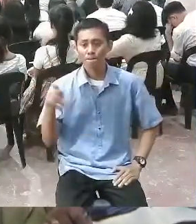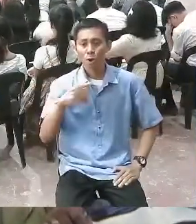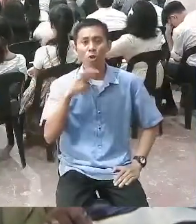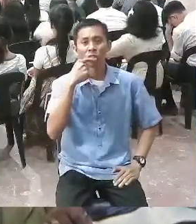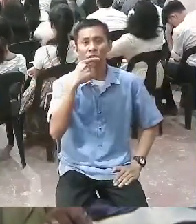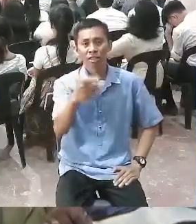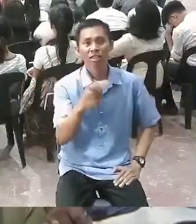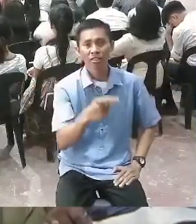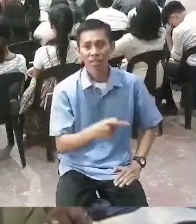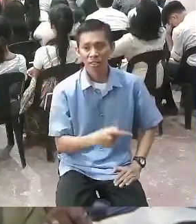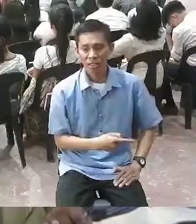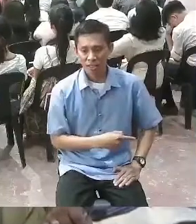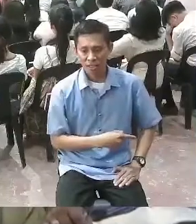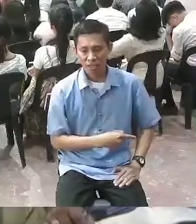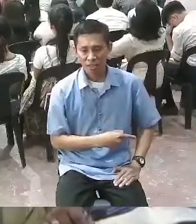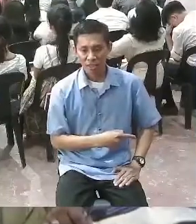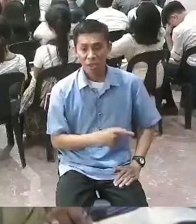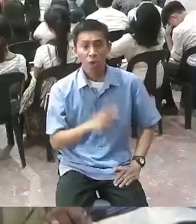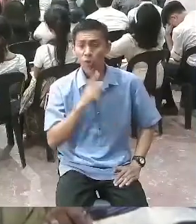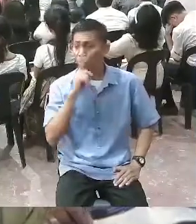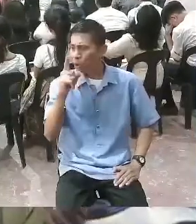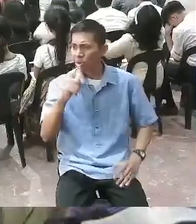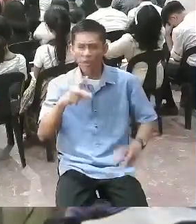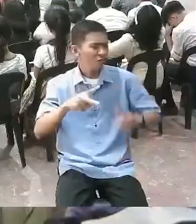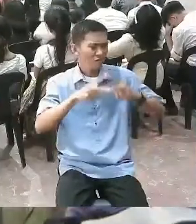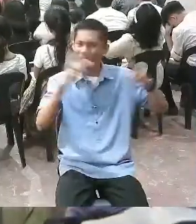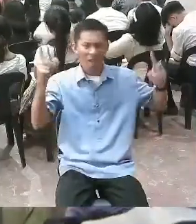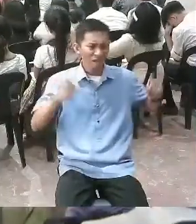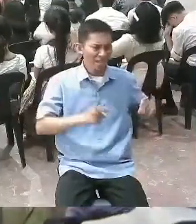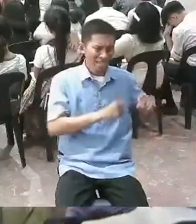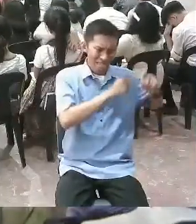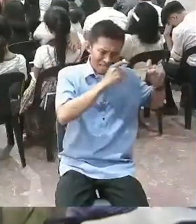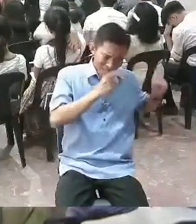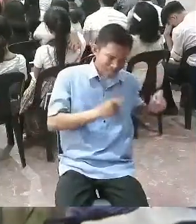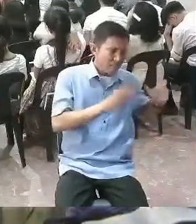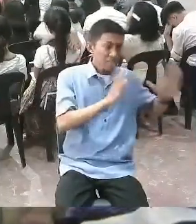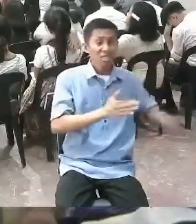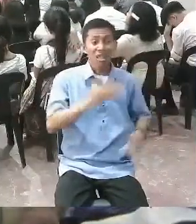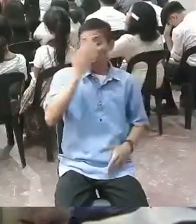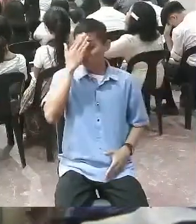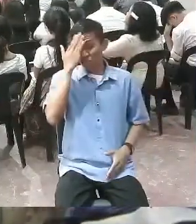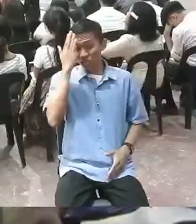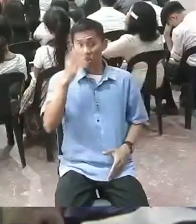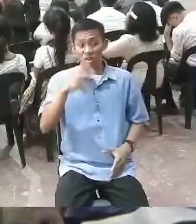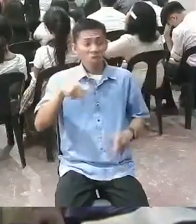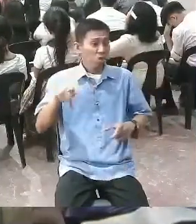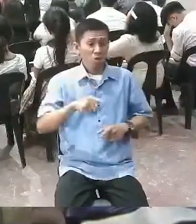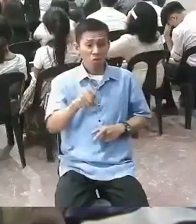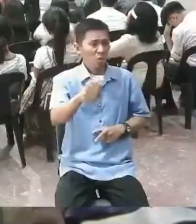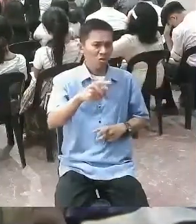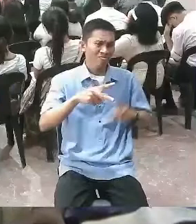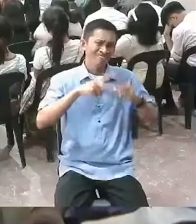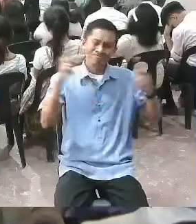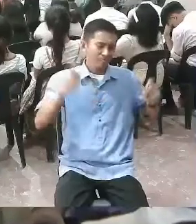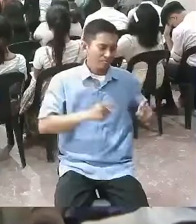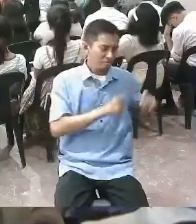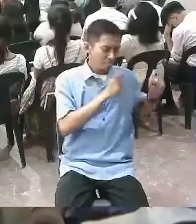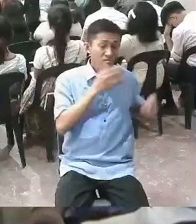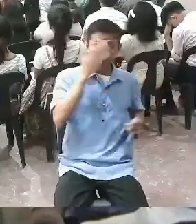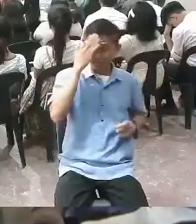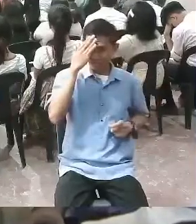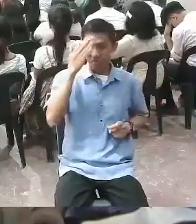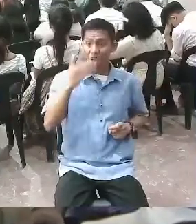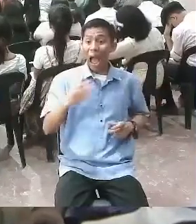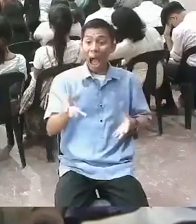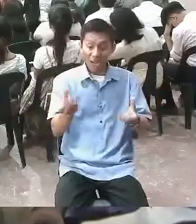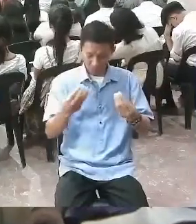he was the chiefest of sinners. So if you're here this morning and you think you're too